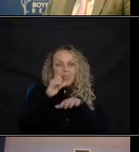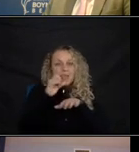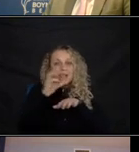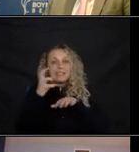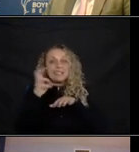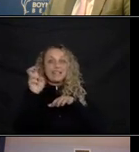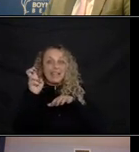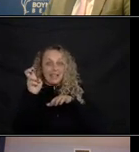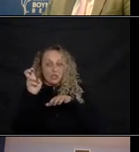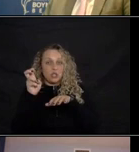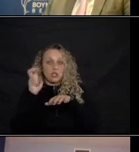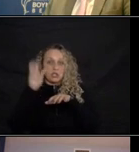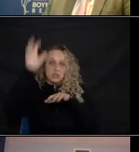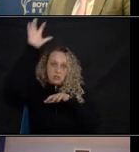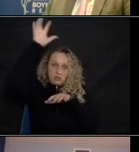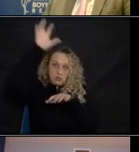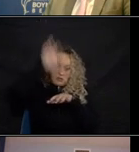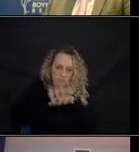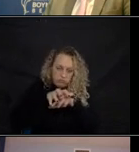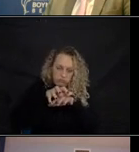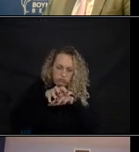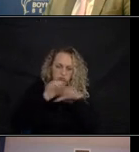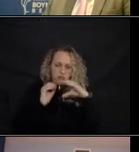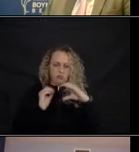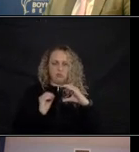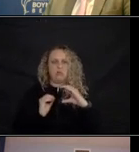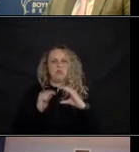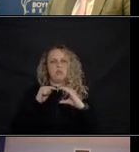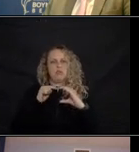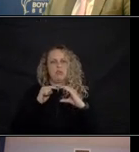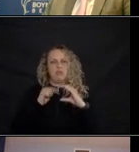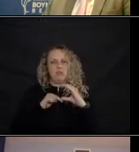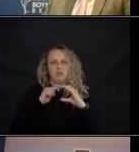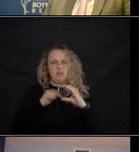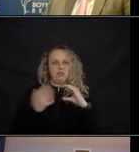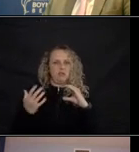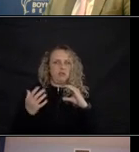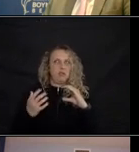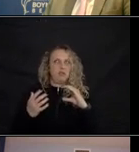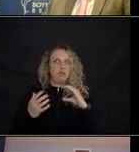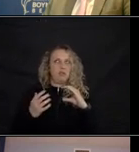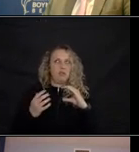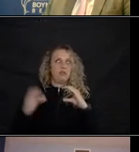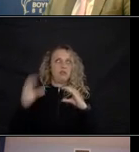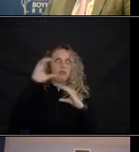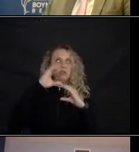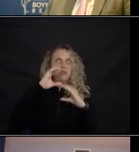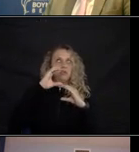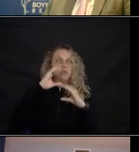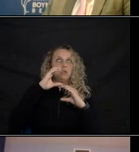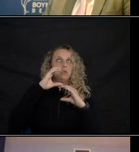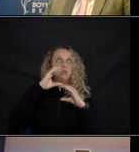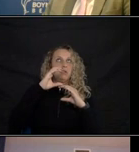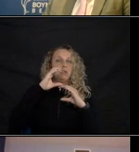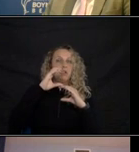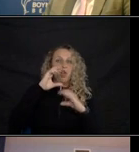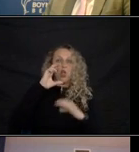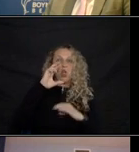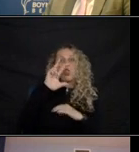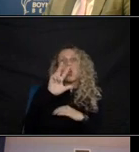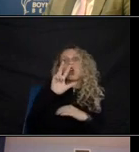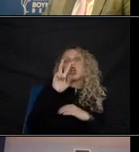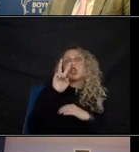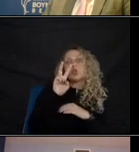falling directly into the swale. So what do we have? 32 inches of rain being piled into a 12-inch